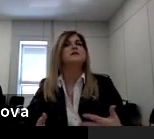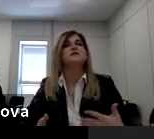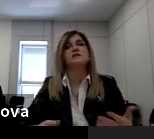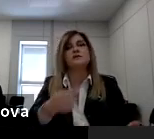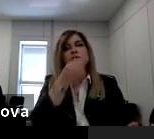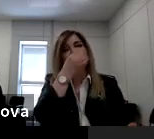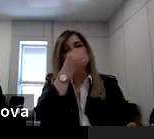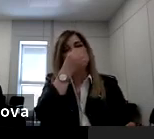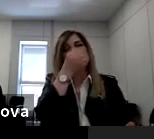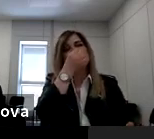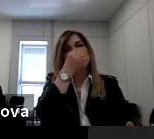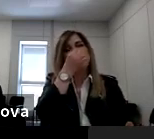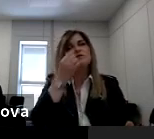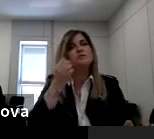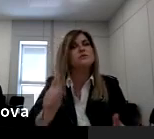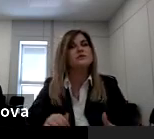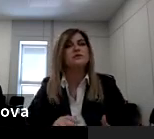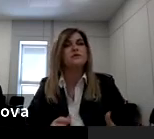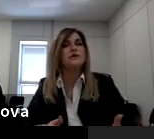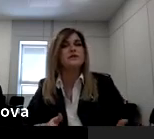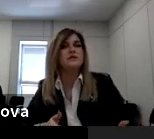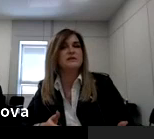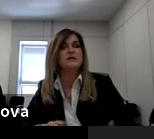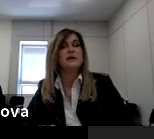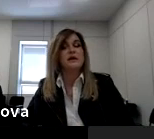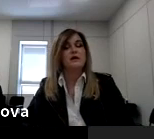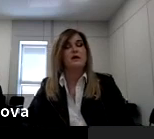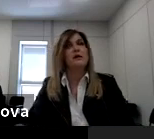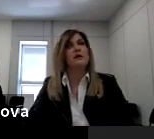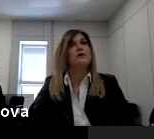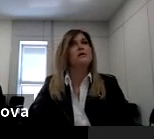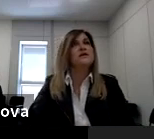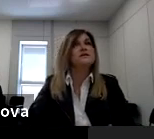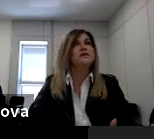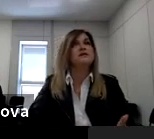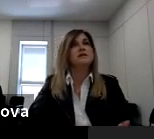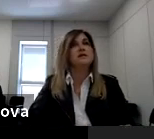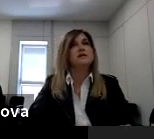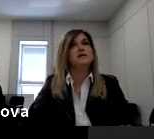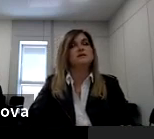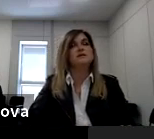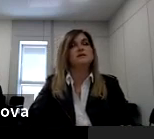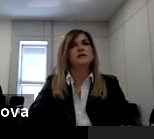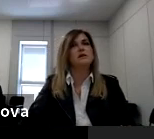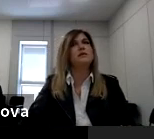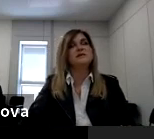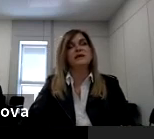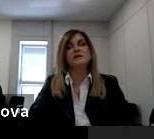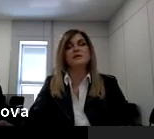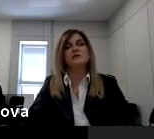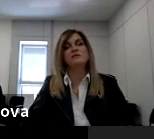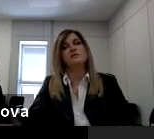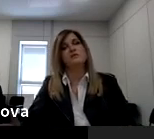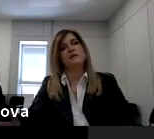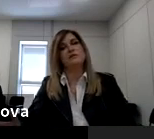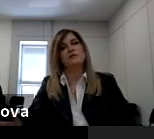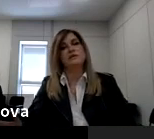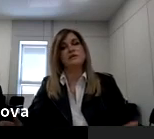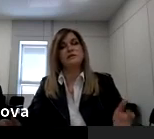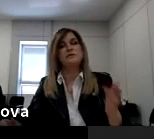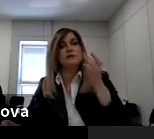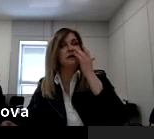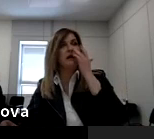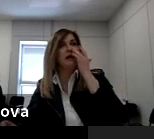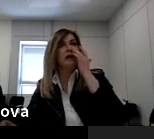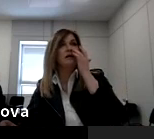wattages and, lumen output, all these things. All this you can see at our website. Please do not forget to use